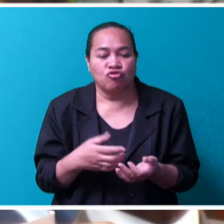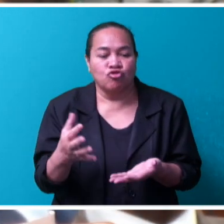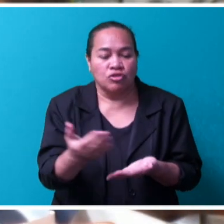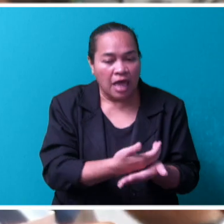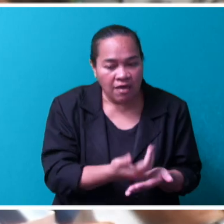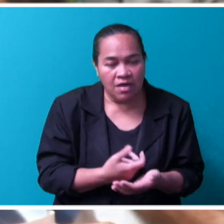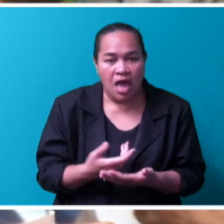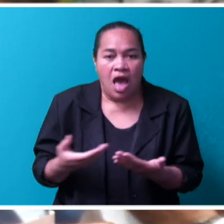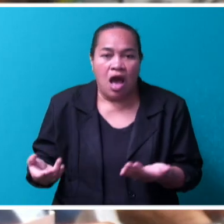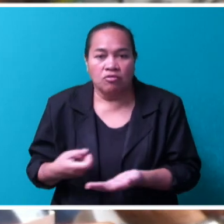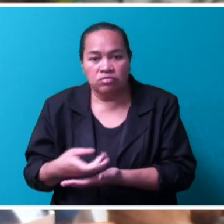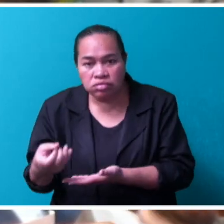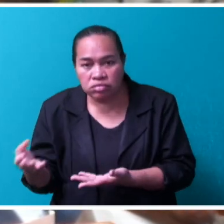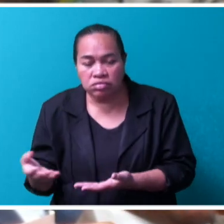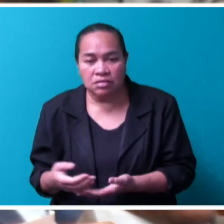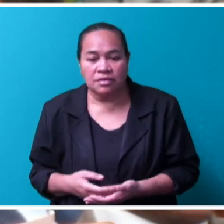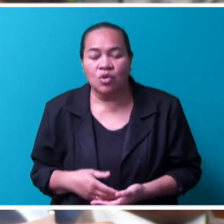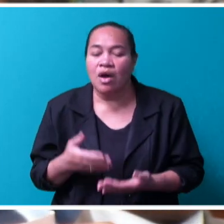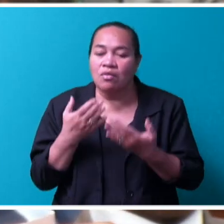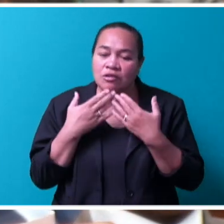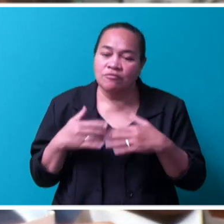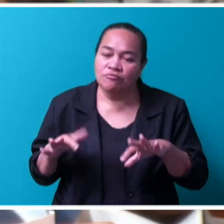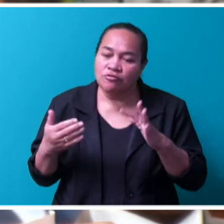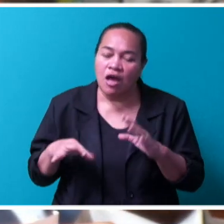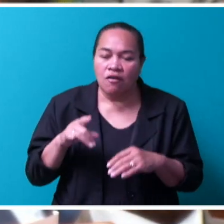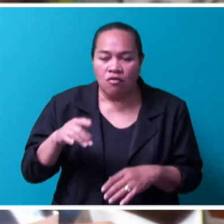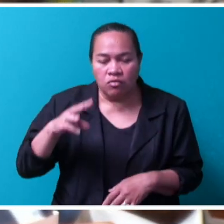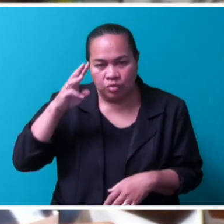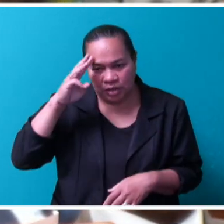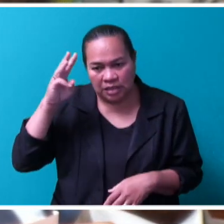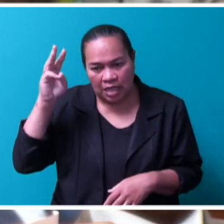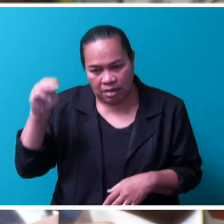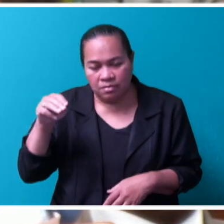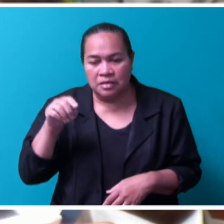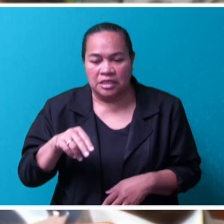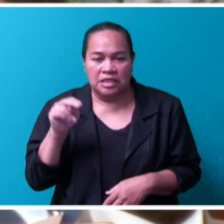of Finance for the sound judgment this required.